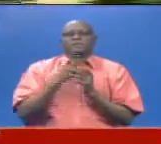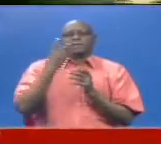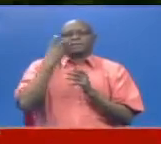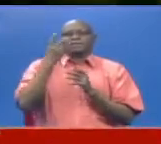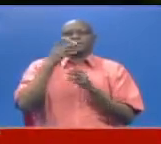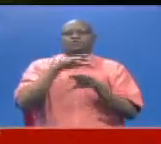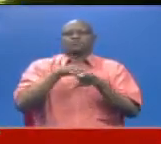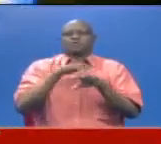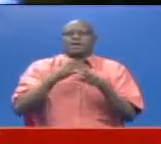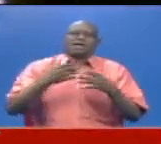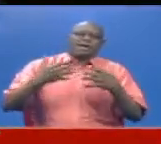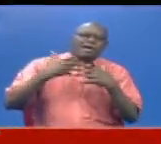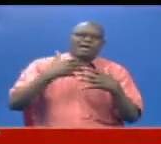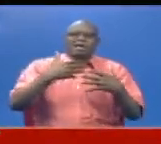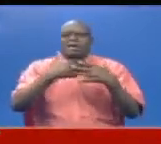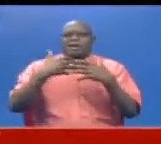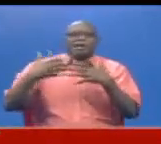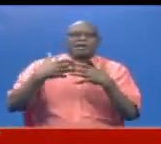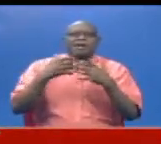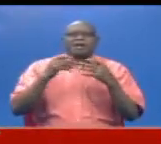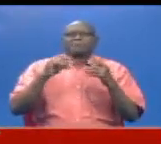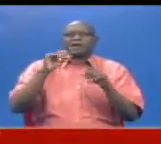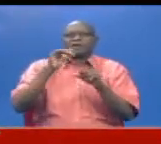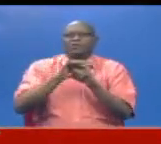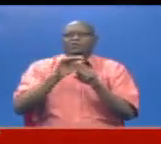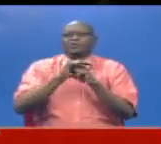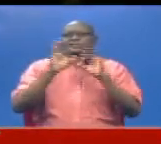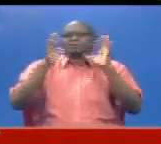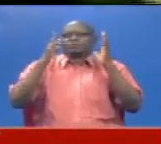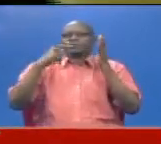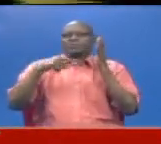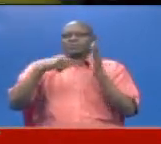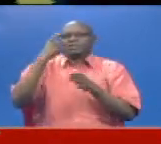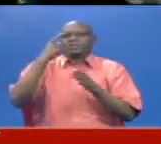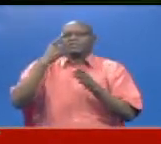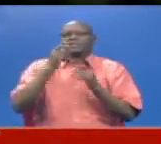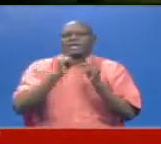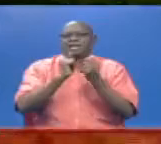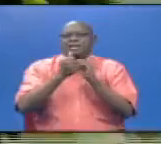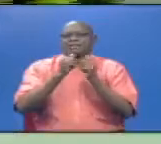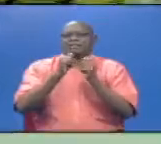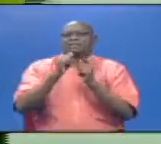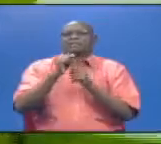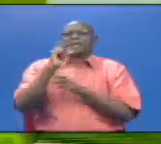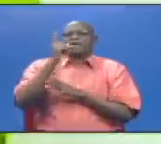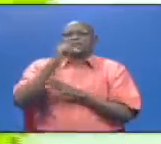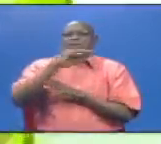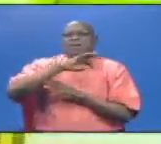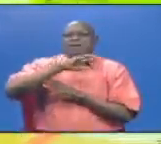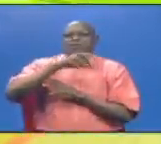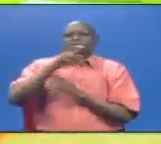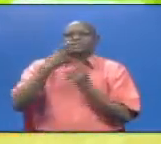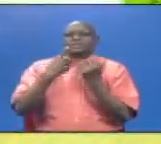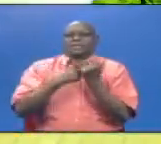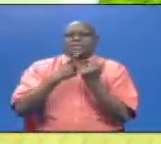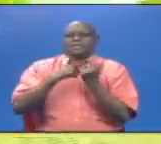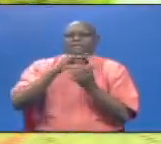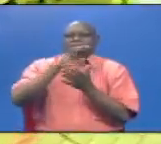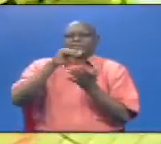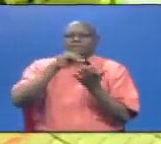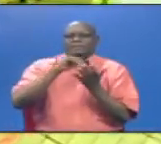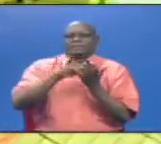being hugged. Lots of celebrations ongoing there at the Kasarani Nairobi County Tallying Center. We have our Nina